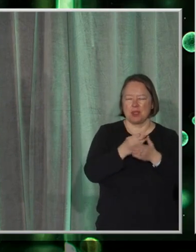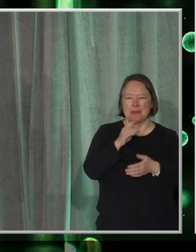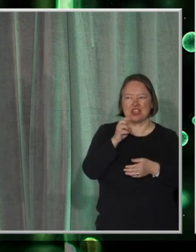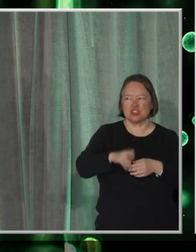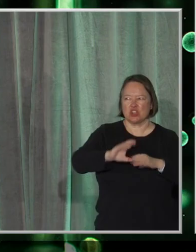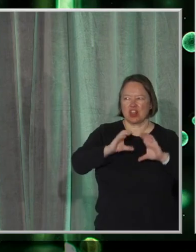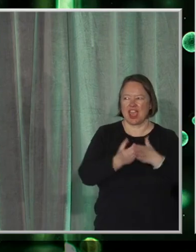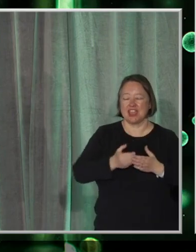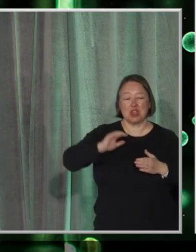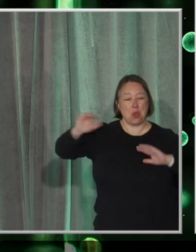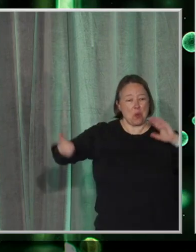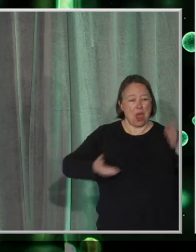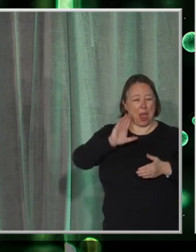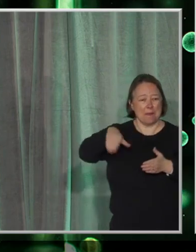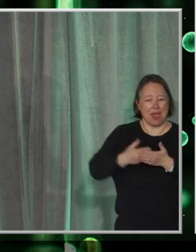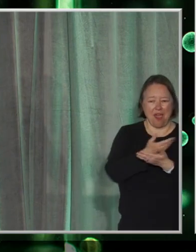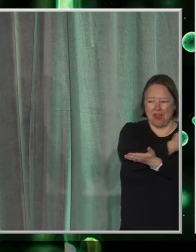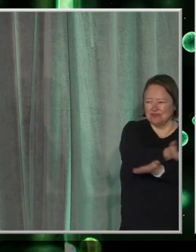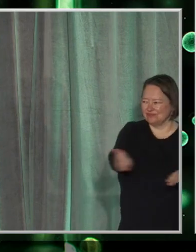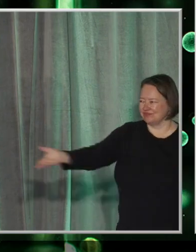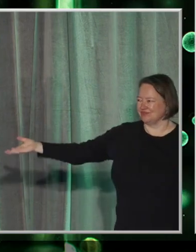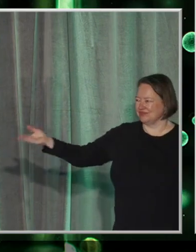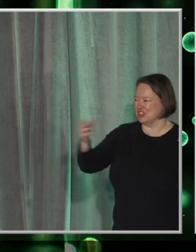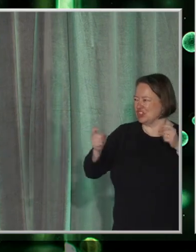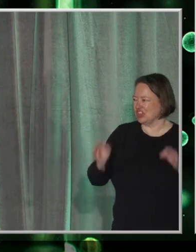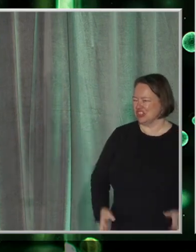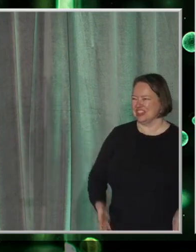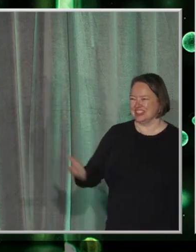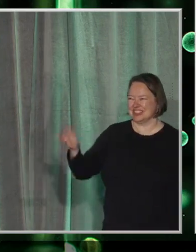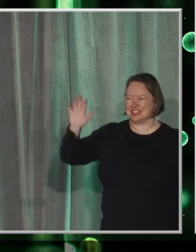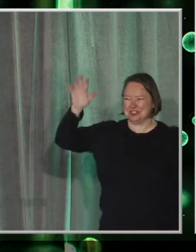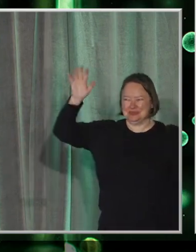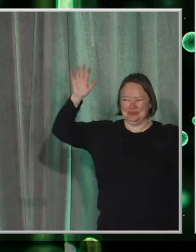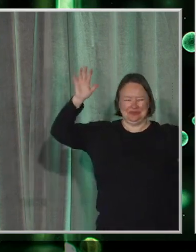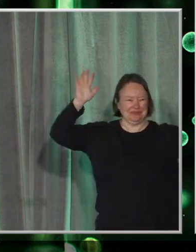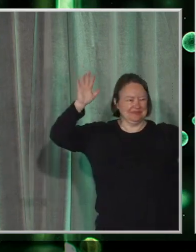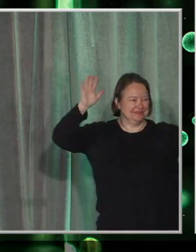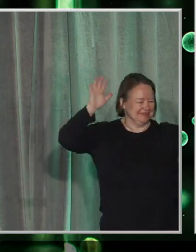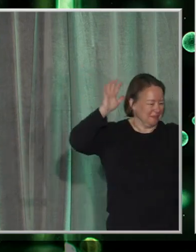Economy Masterclass. Welcome back to all of our judges.